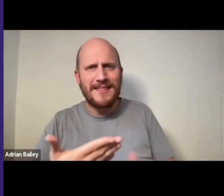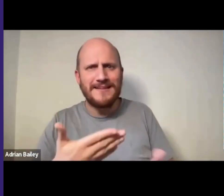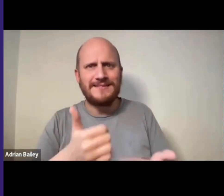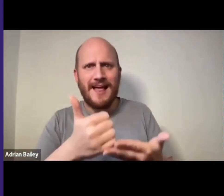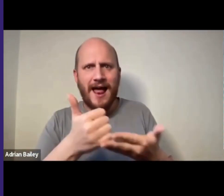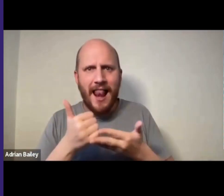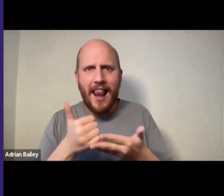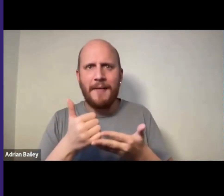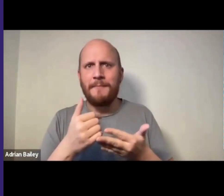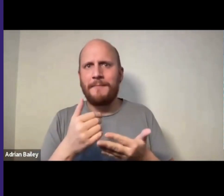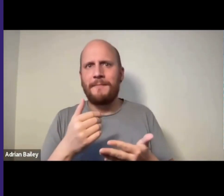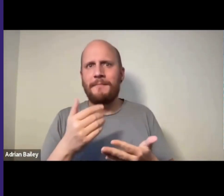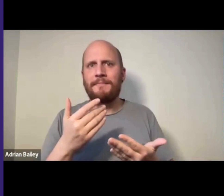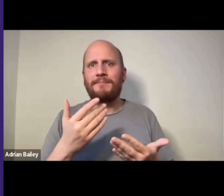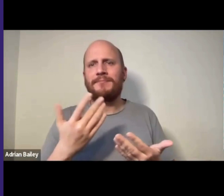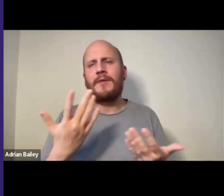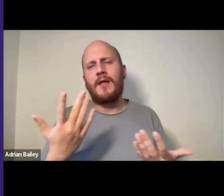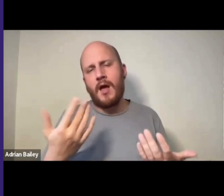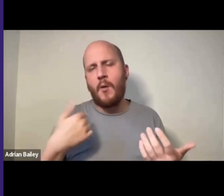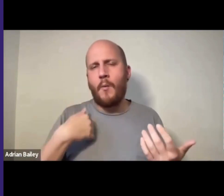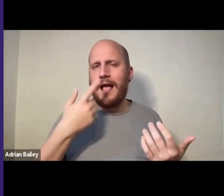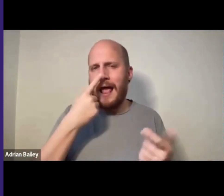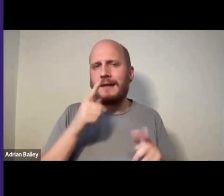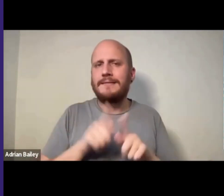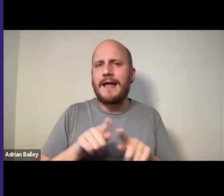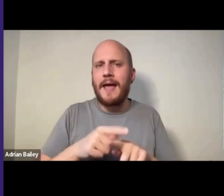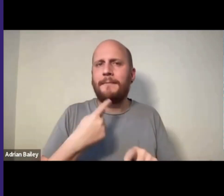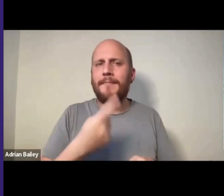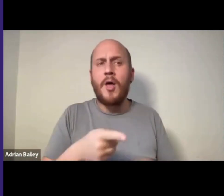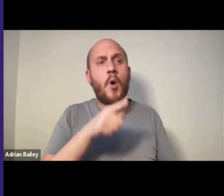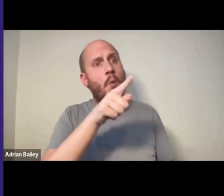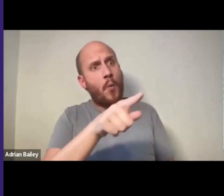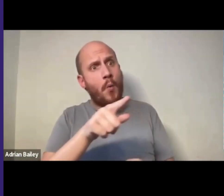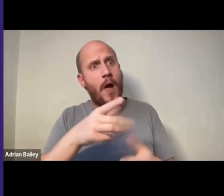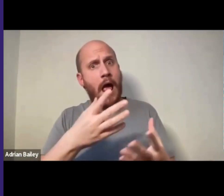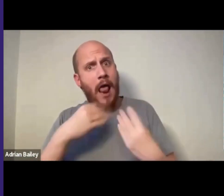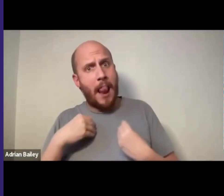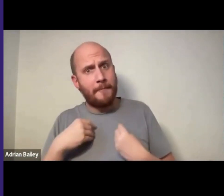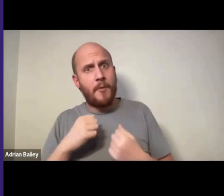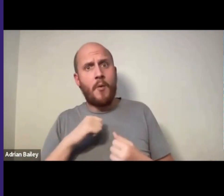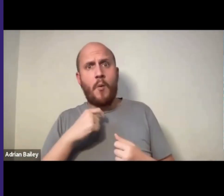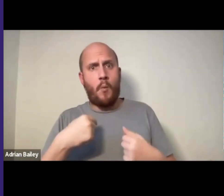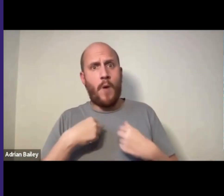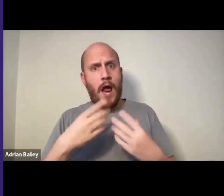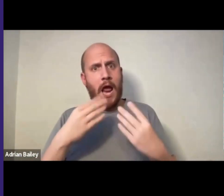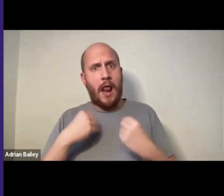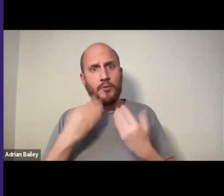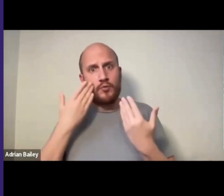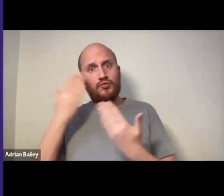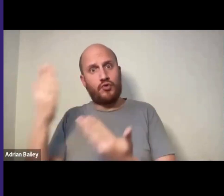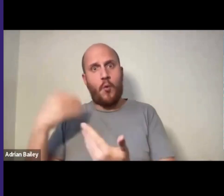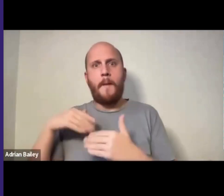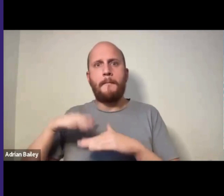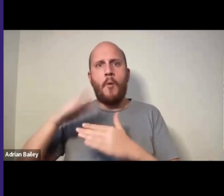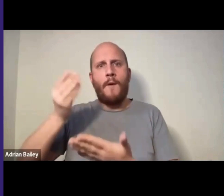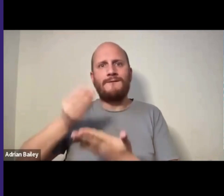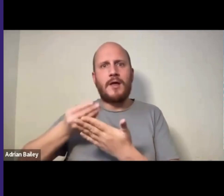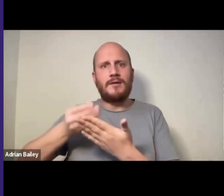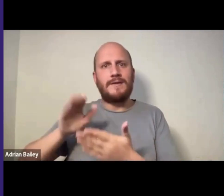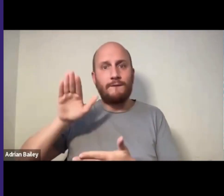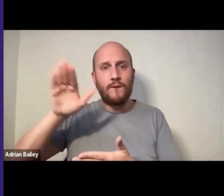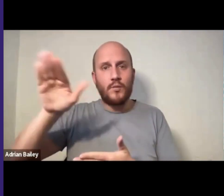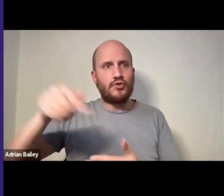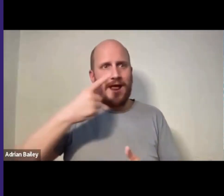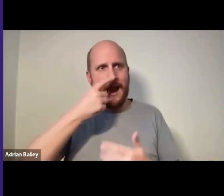there's obviously the standard line of saying like, if you fill this in for us, it really helps us show impact and that helps us to get more funding and do more of this.